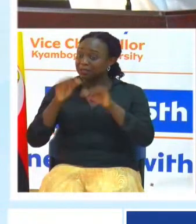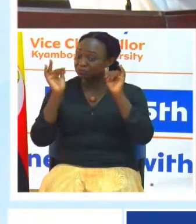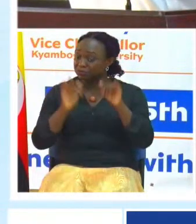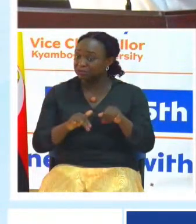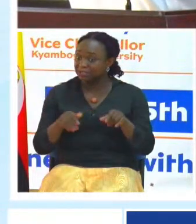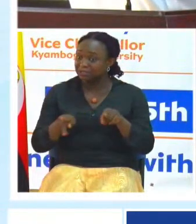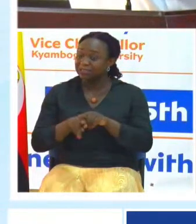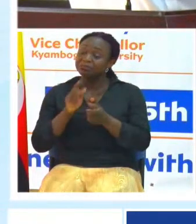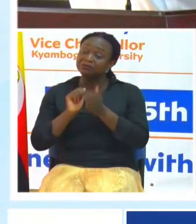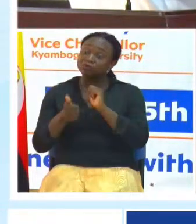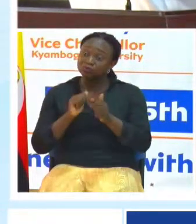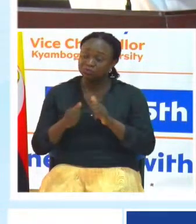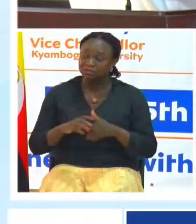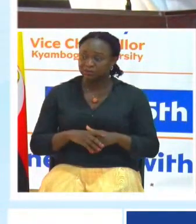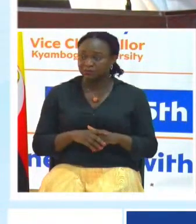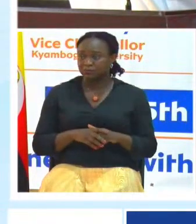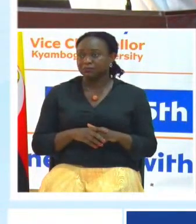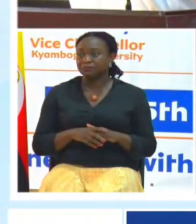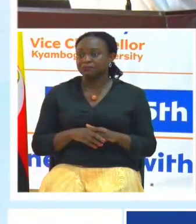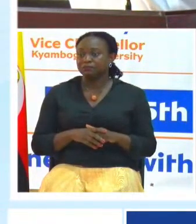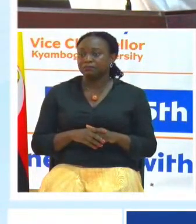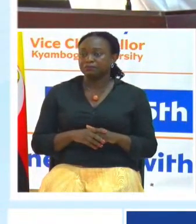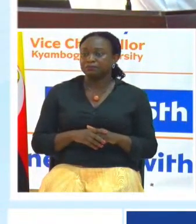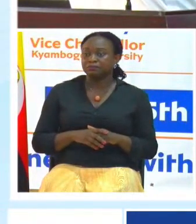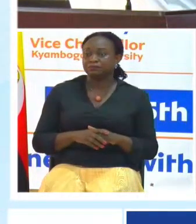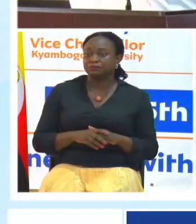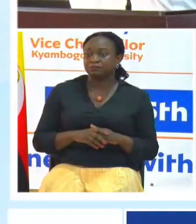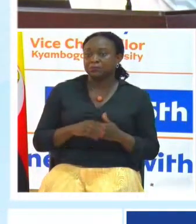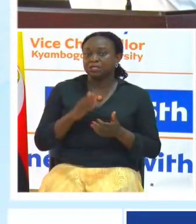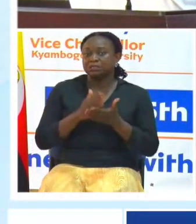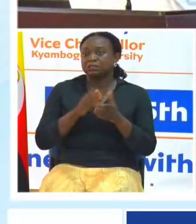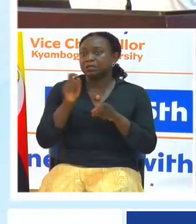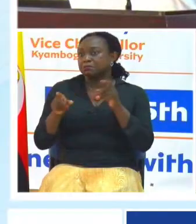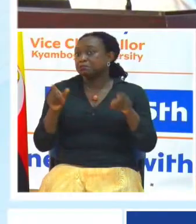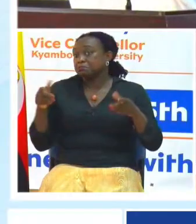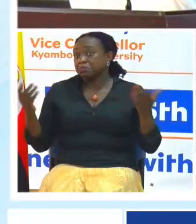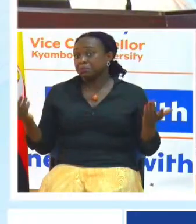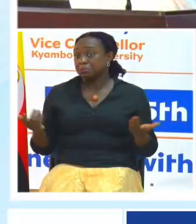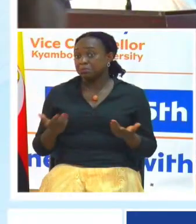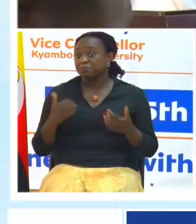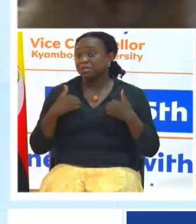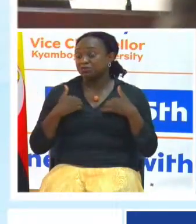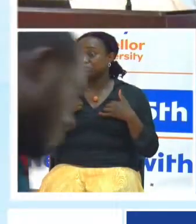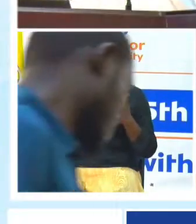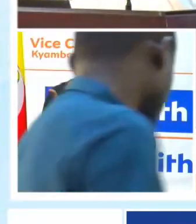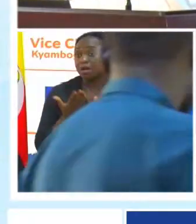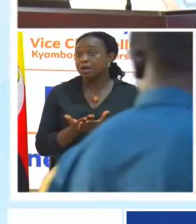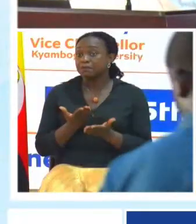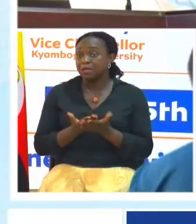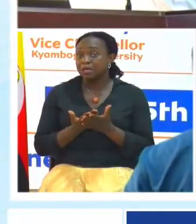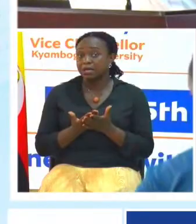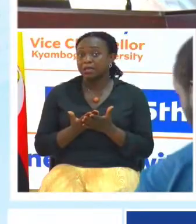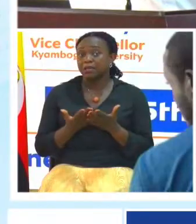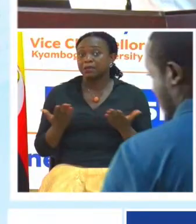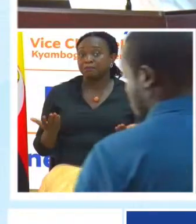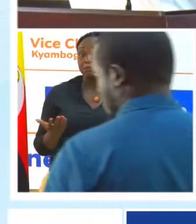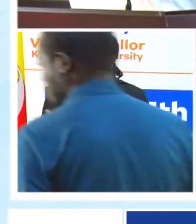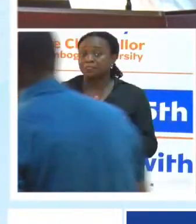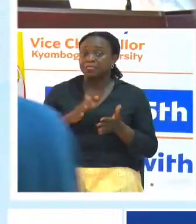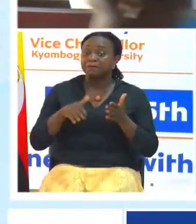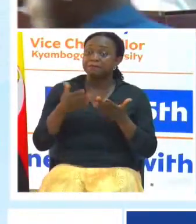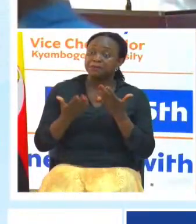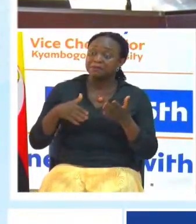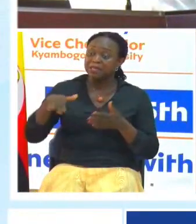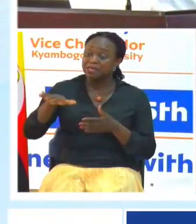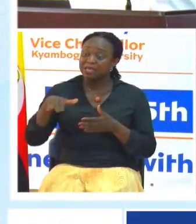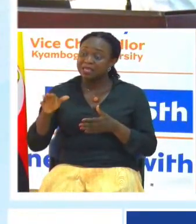the competition. So some people may wish to apply in a state or region